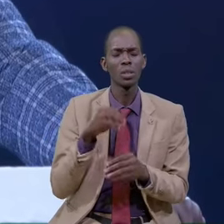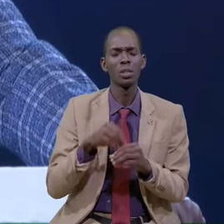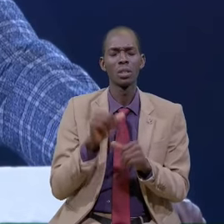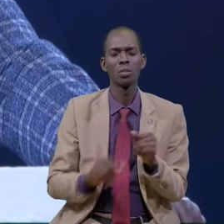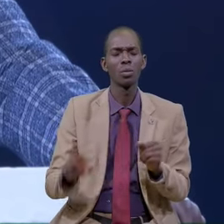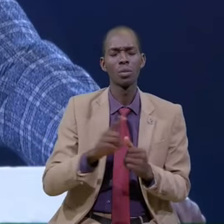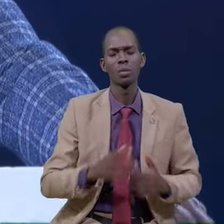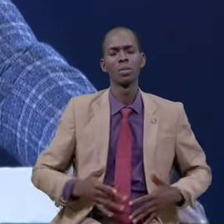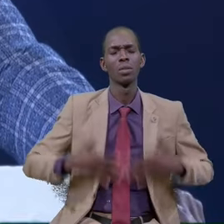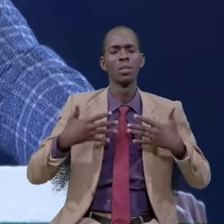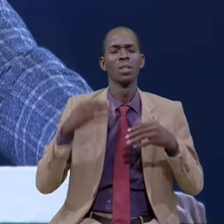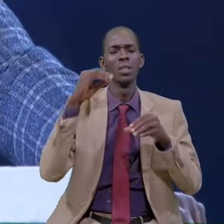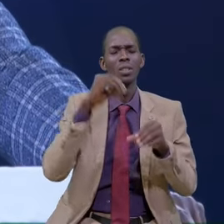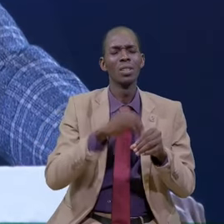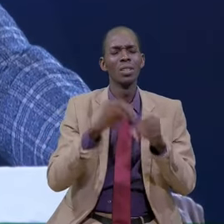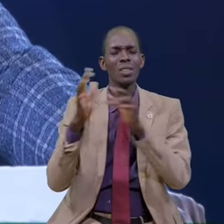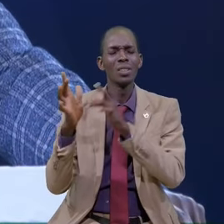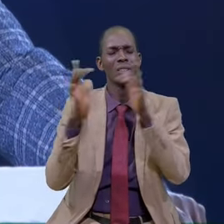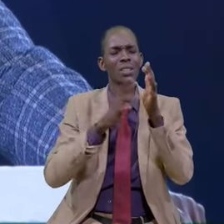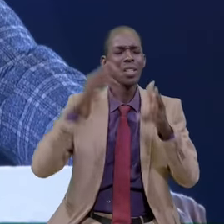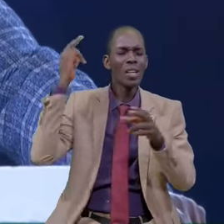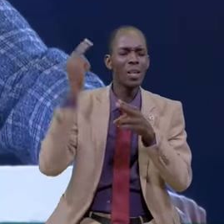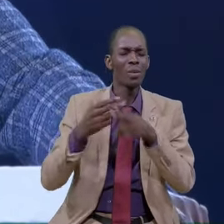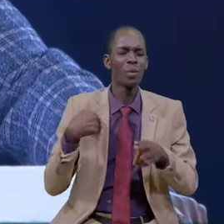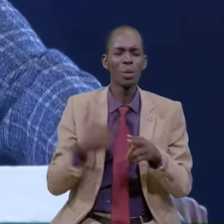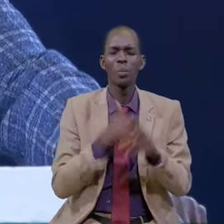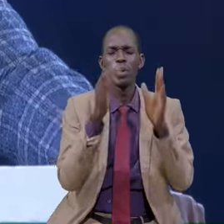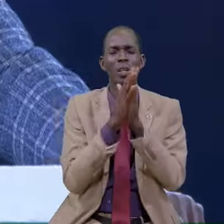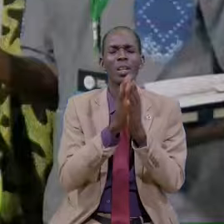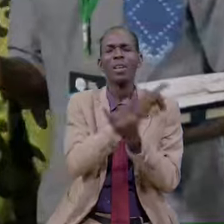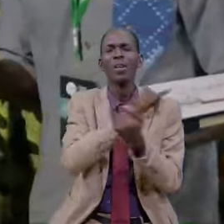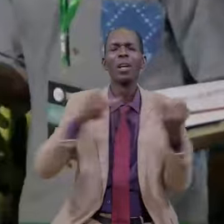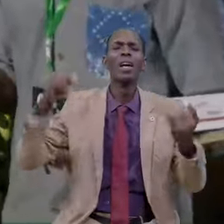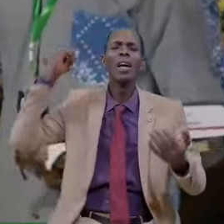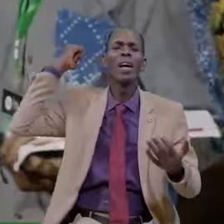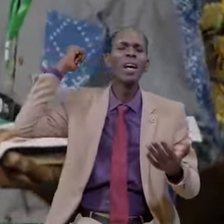confir in Jesus name we pray